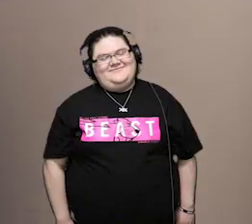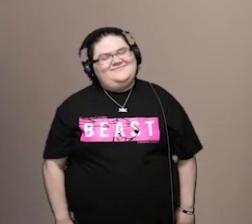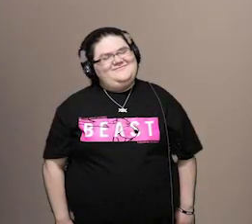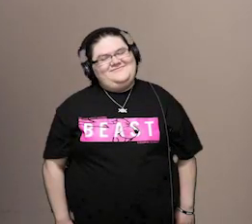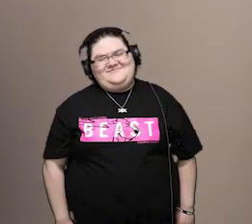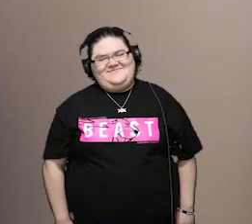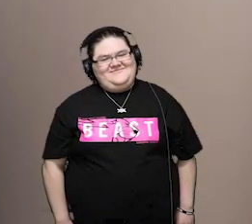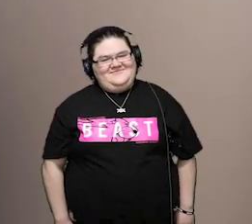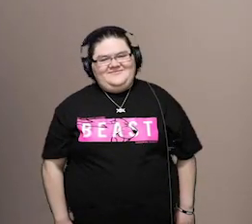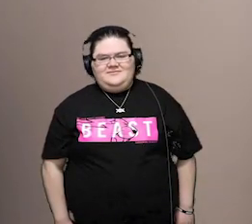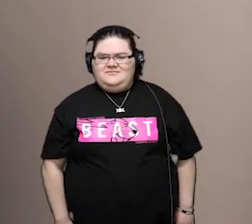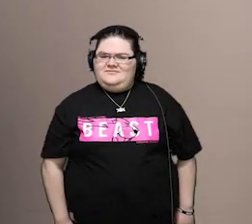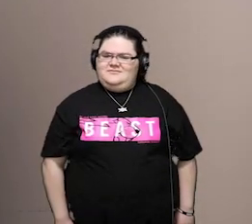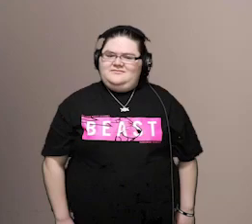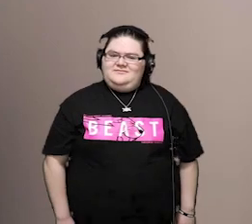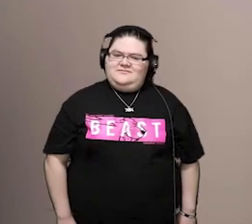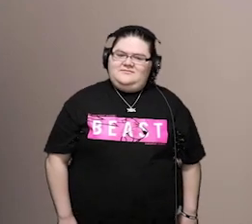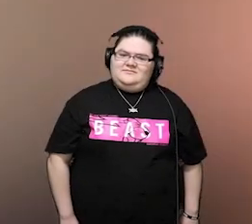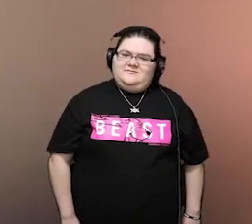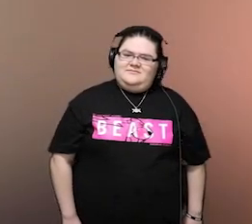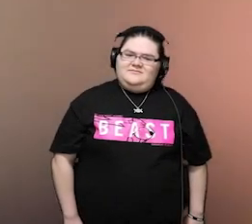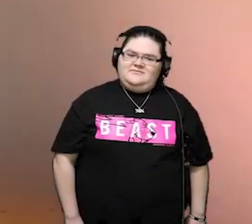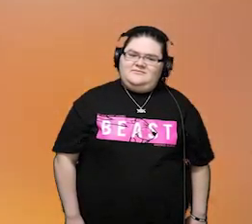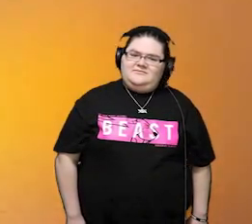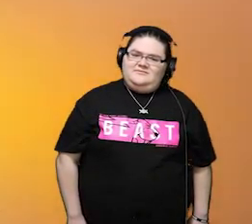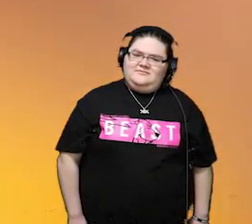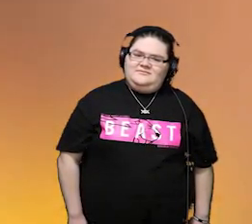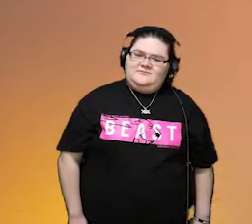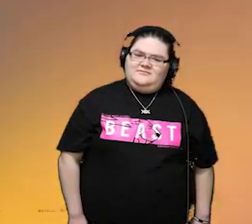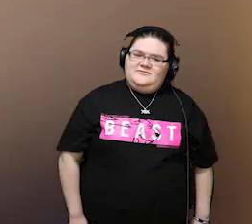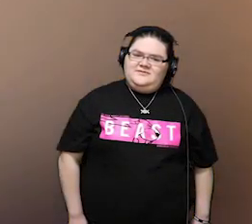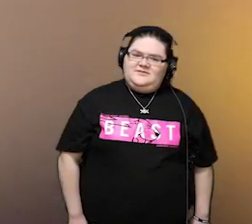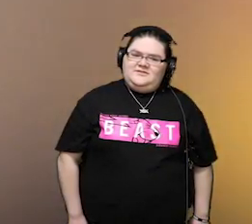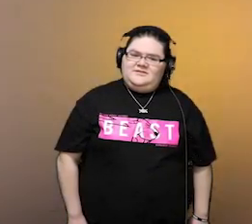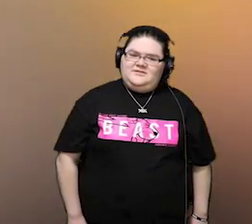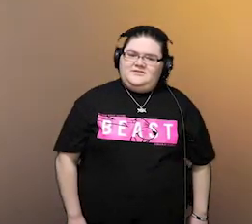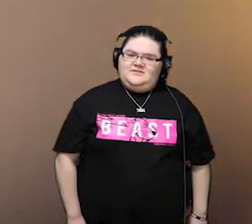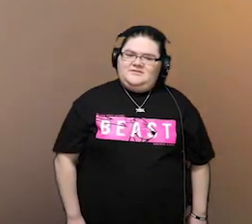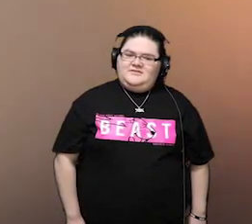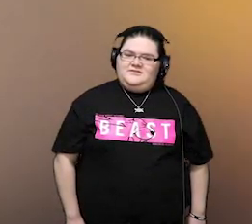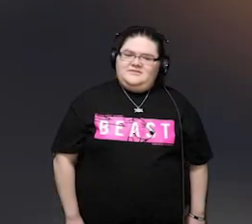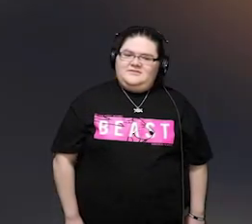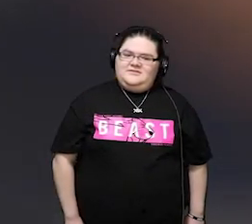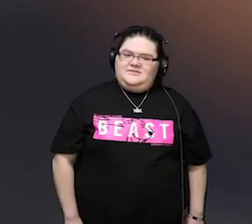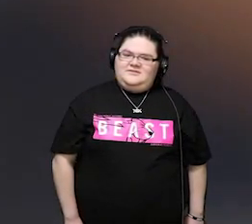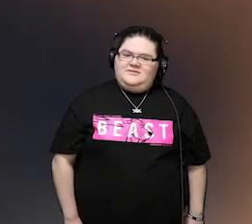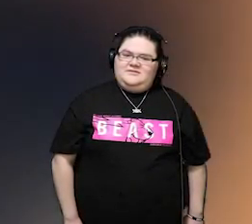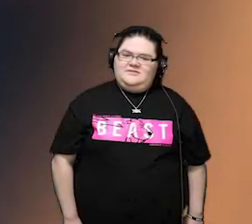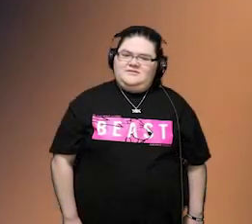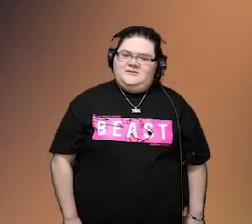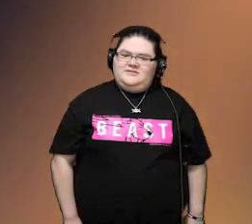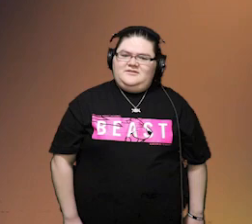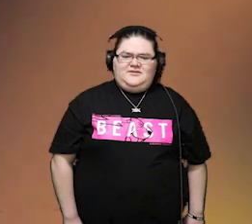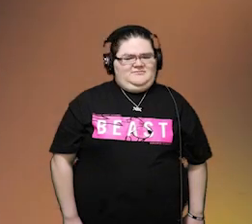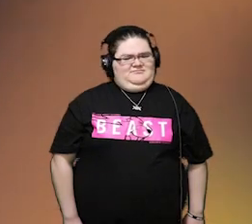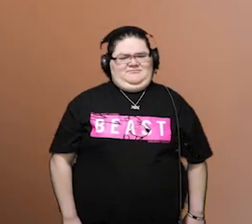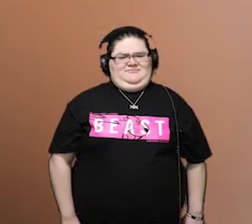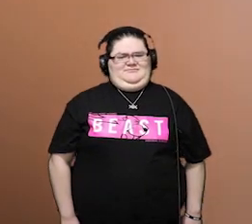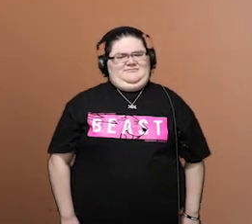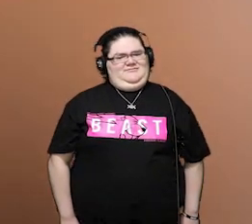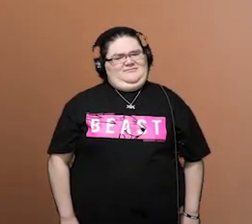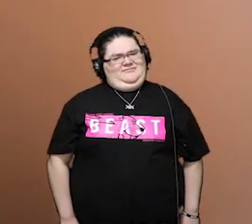God damn it. For so many years, I thought that there was something wrong with me. That I was the black sheep and I needed to change my